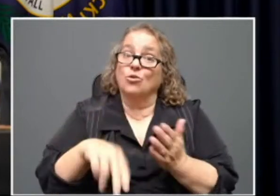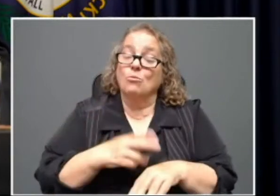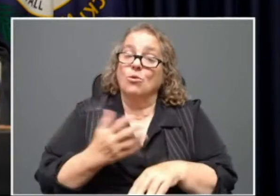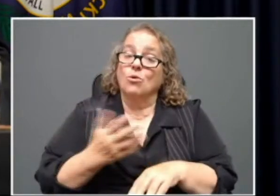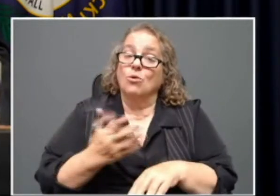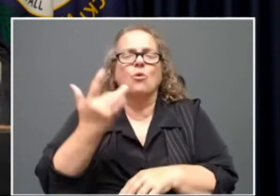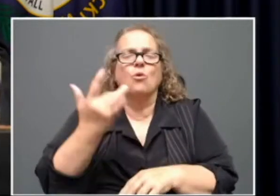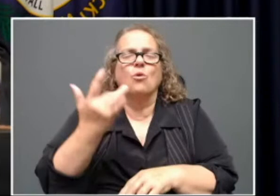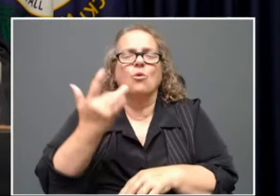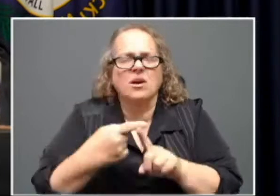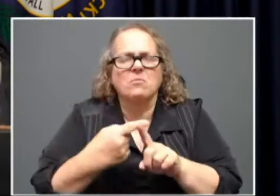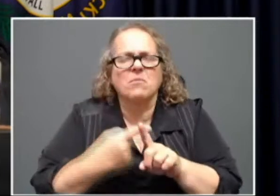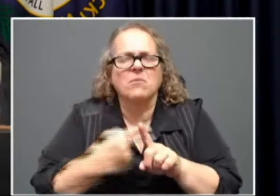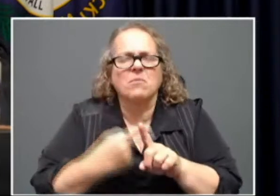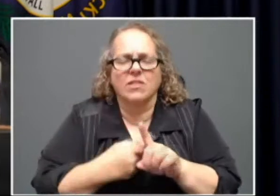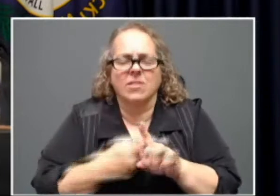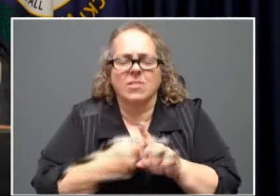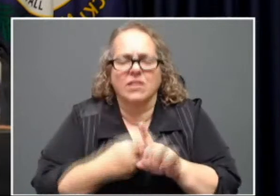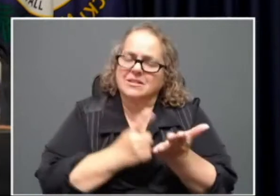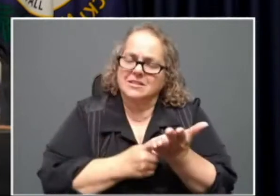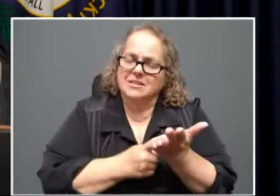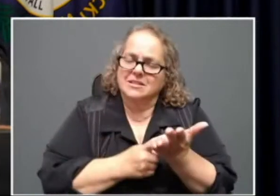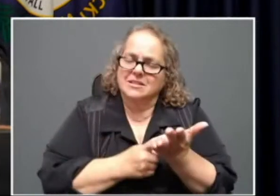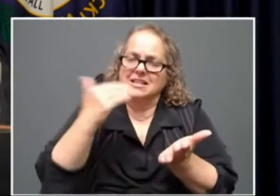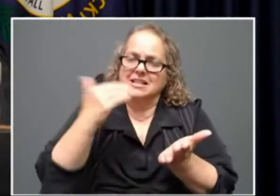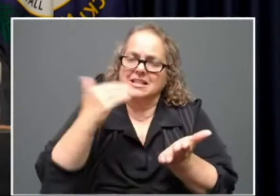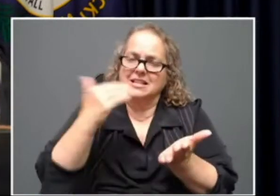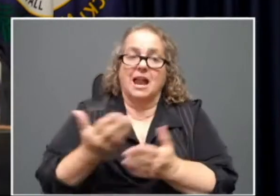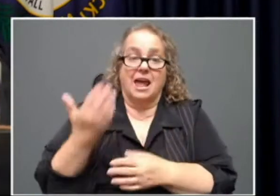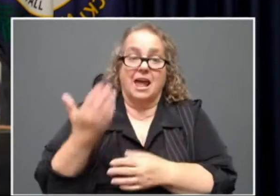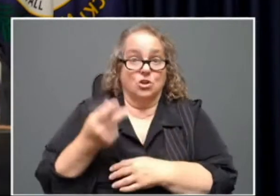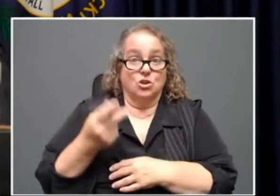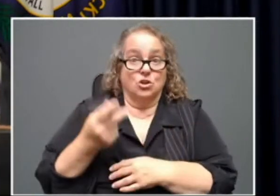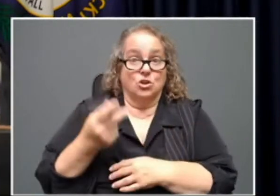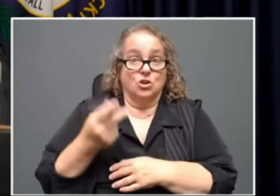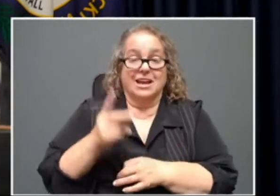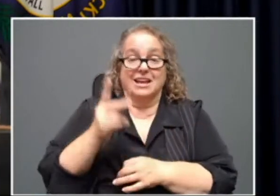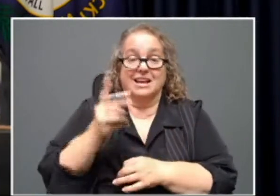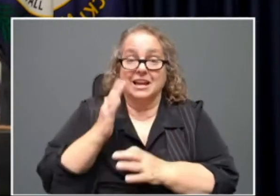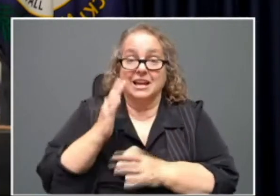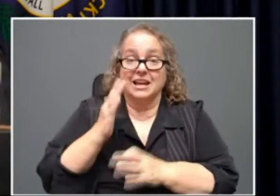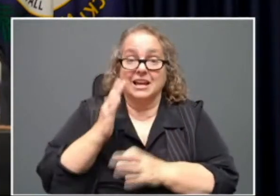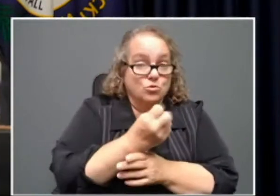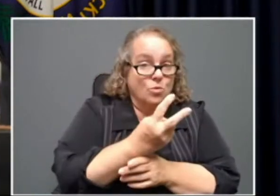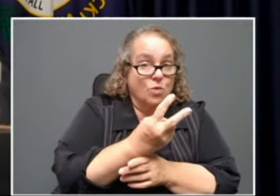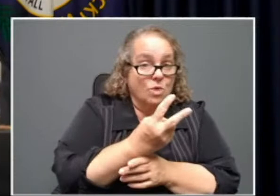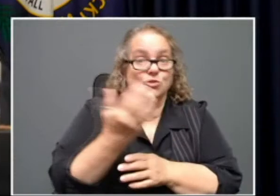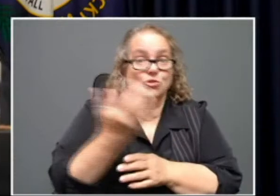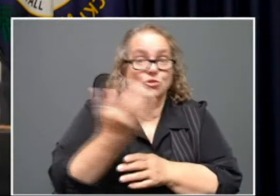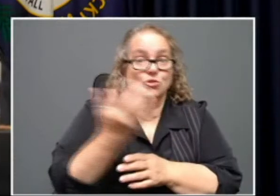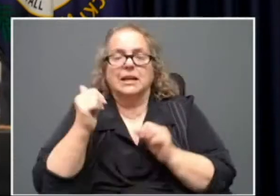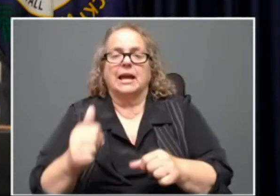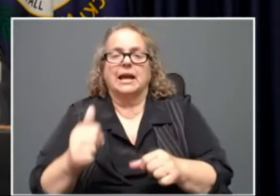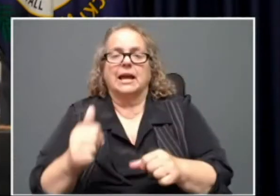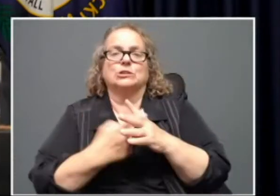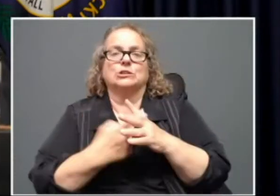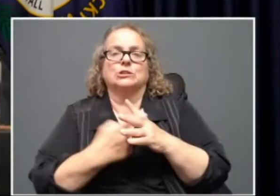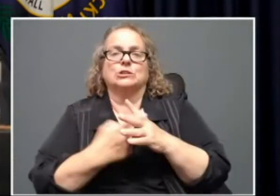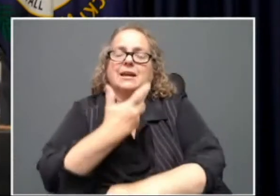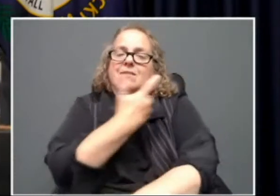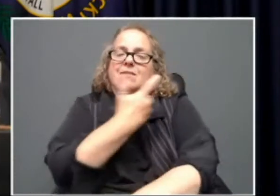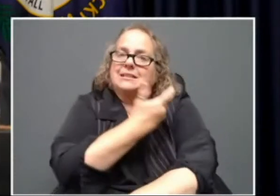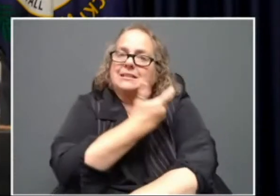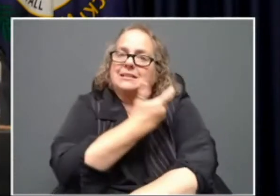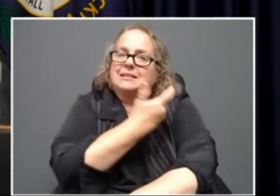again. It was only last Thursday that Kentuckians 12 to 15 could start getting vaccinated. I believe they